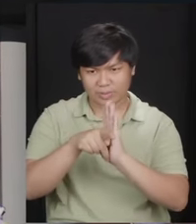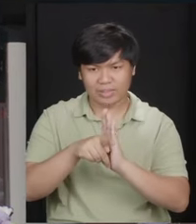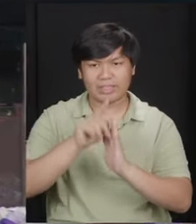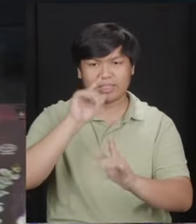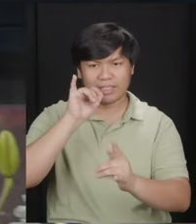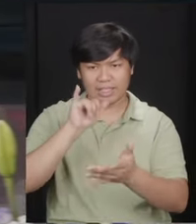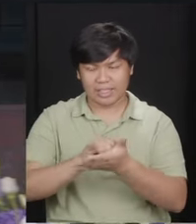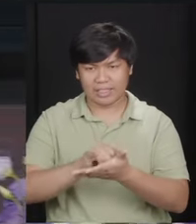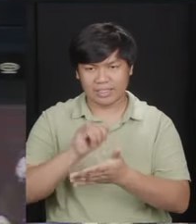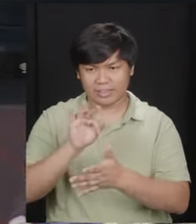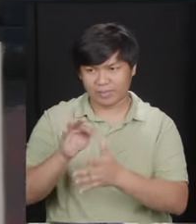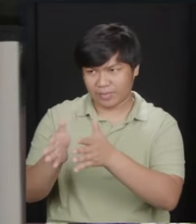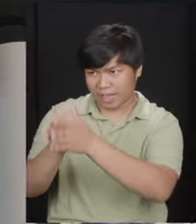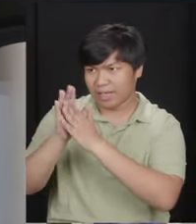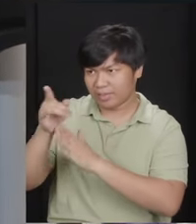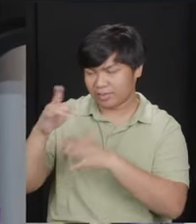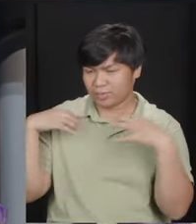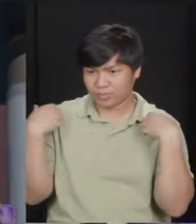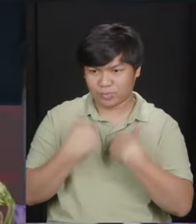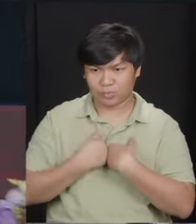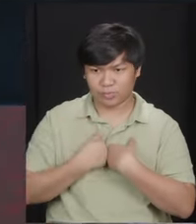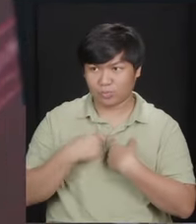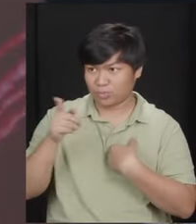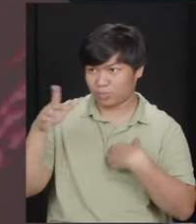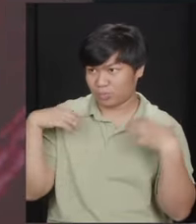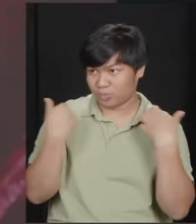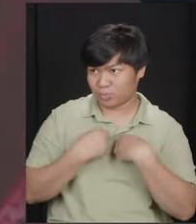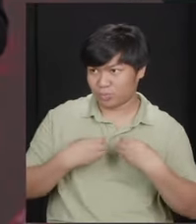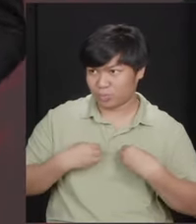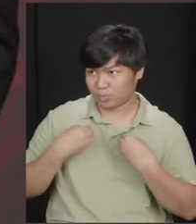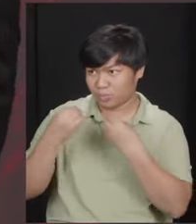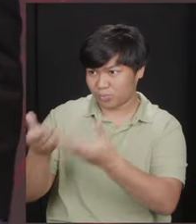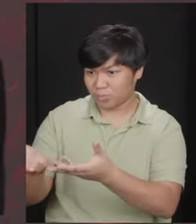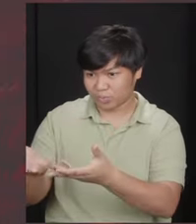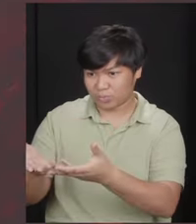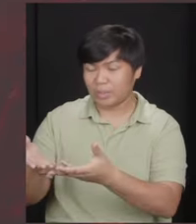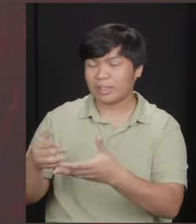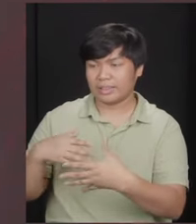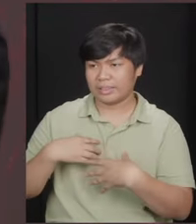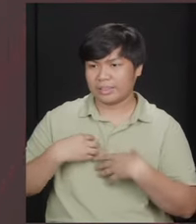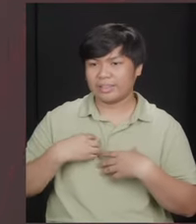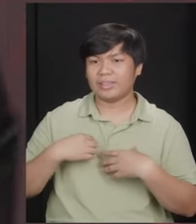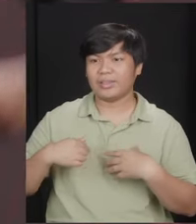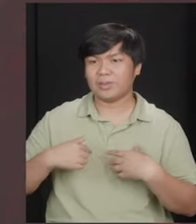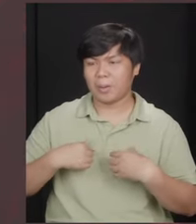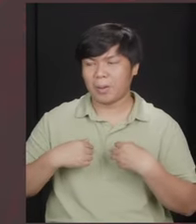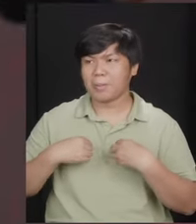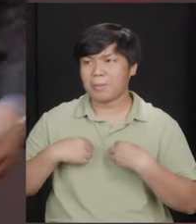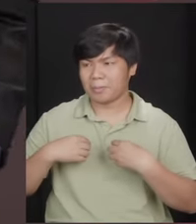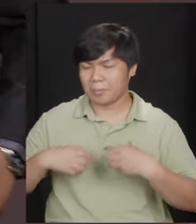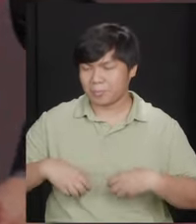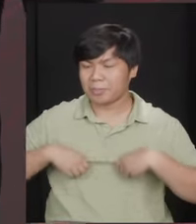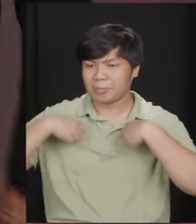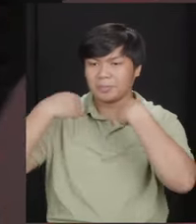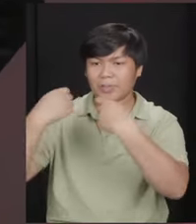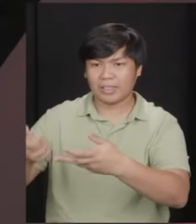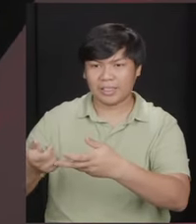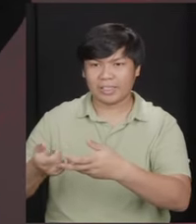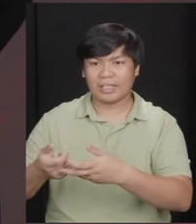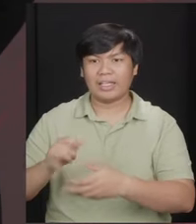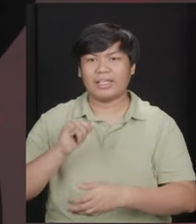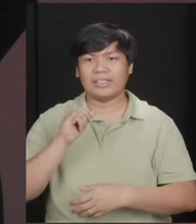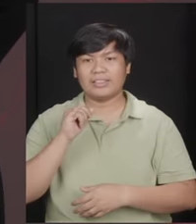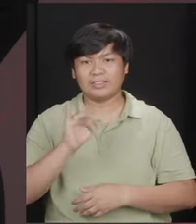that if someone asks your cloak, you're saying, you want my cloak? Okay, you can take my inner garment also. You'll be walking around in